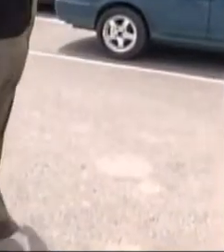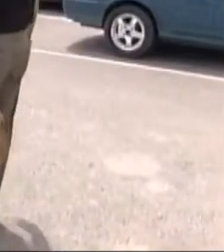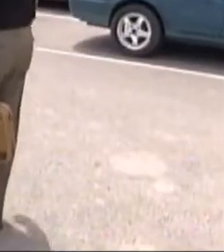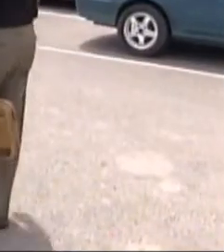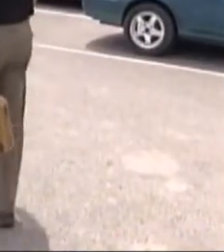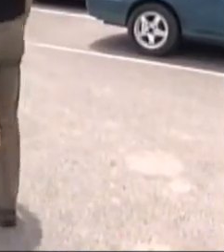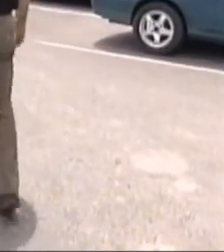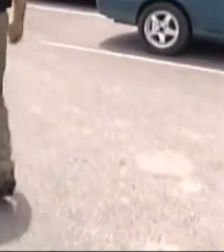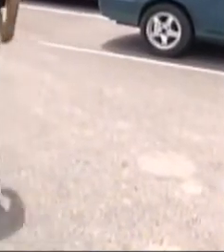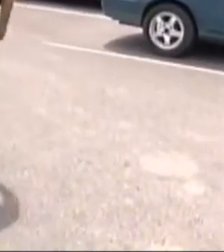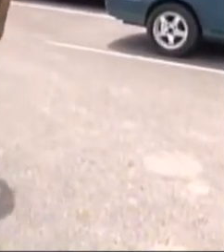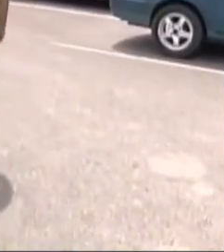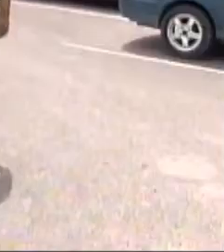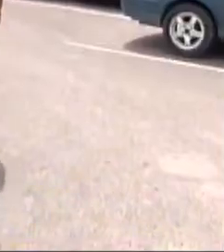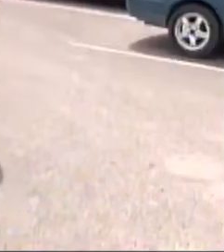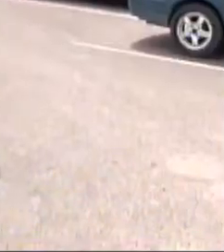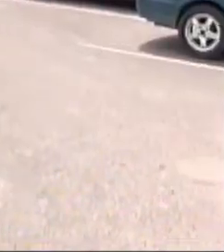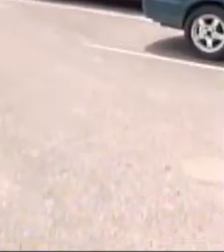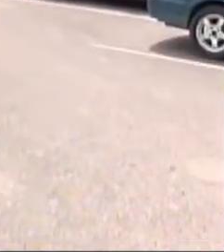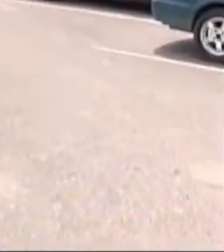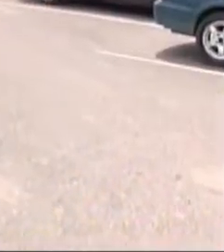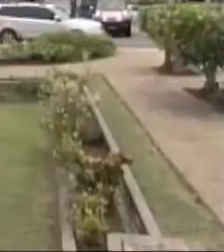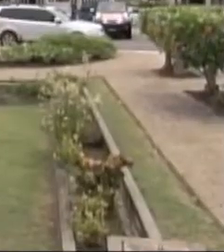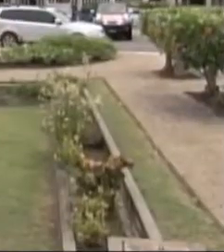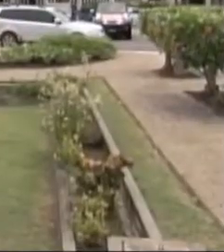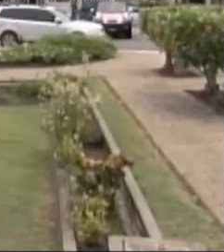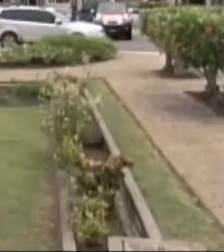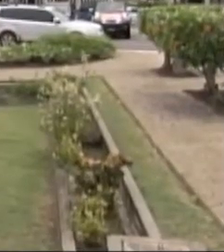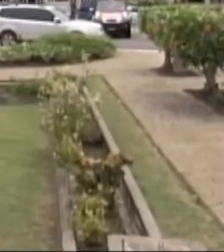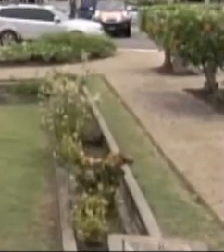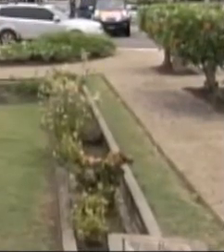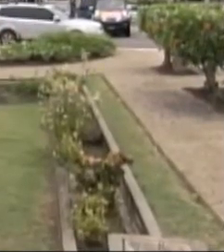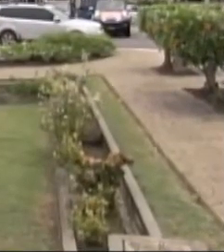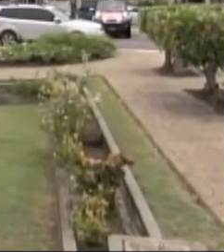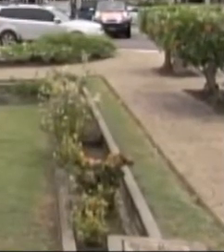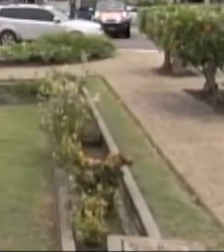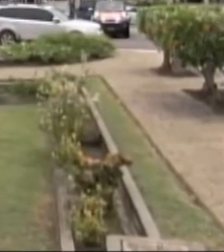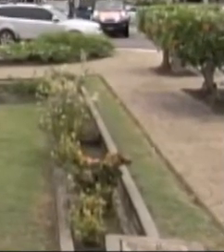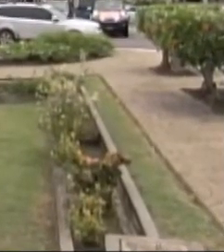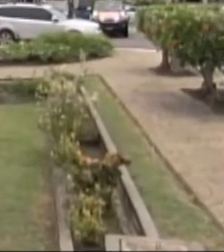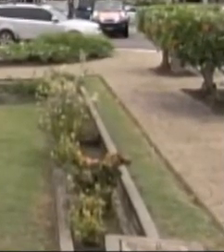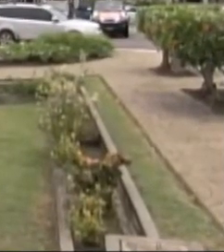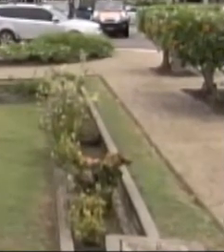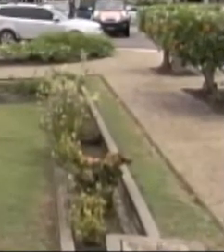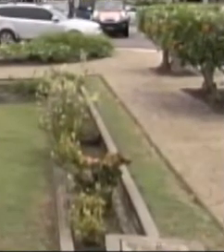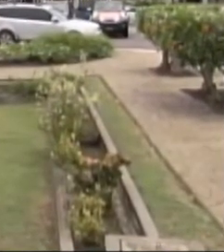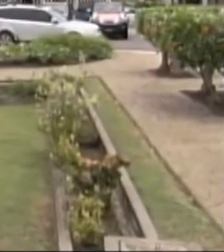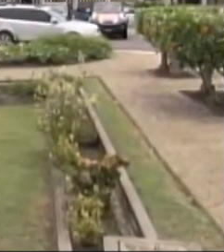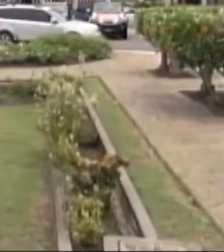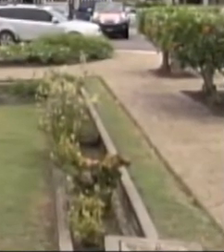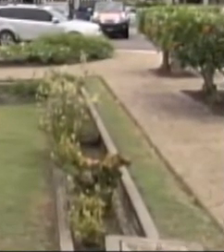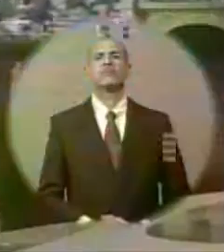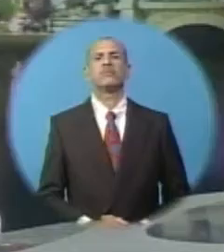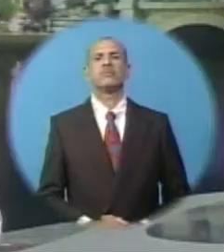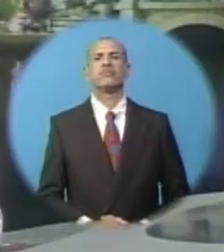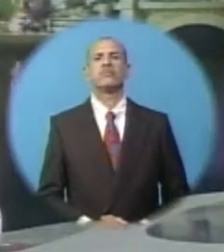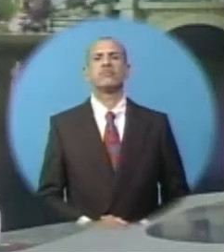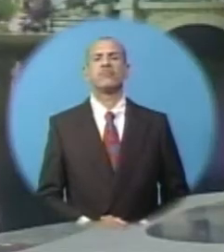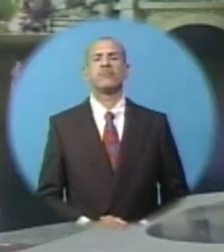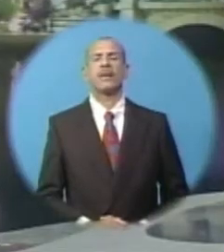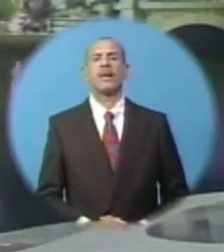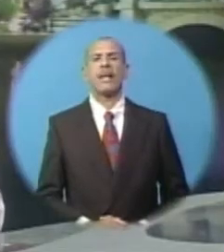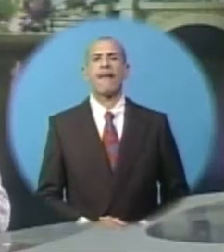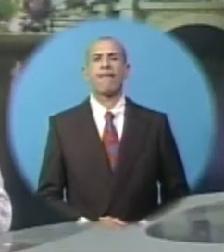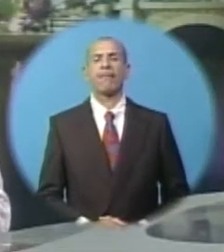Manufacturers Association and the Barbados Hotel and Tourism Association. Kent Jerson, CBC News.